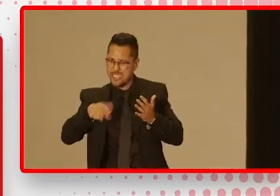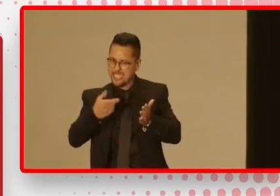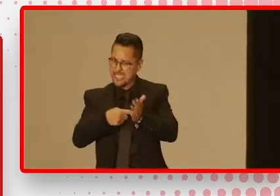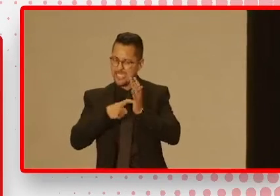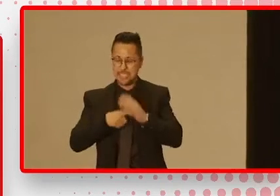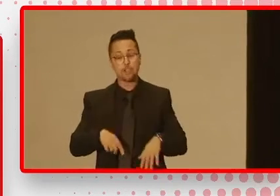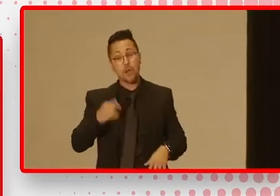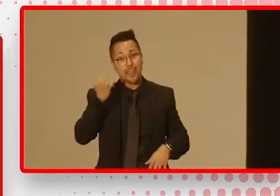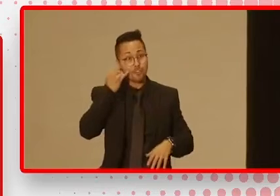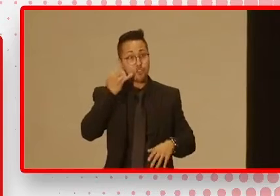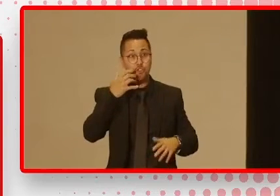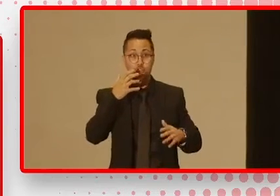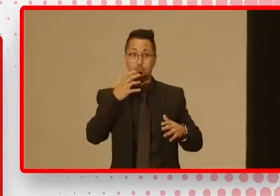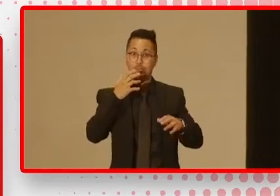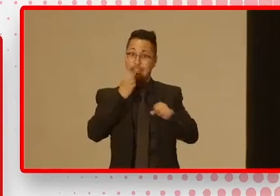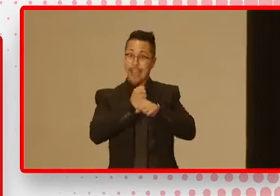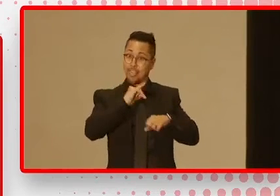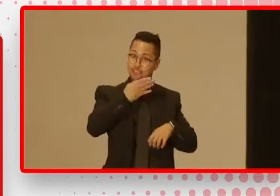day. So,